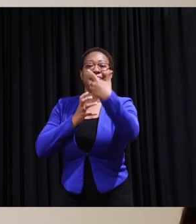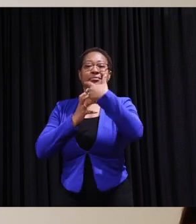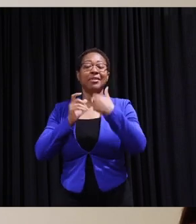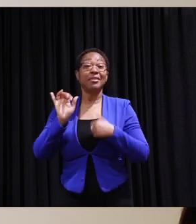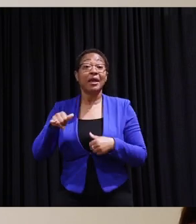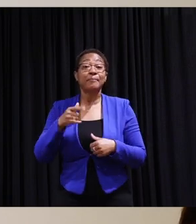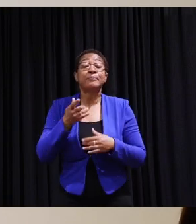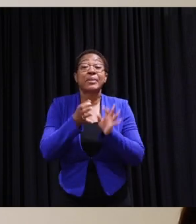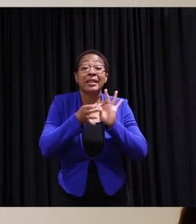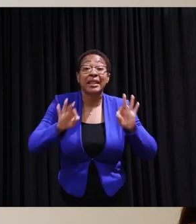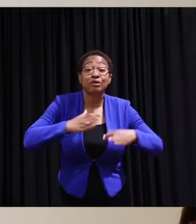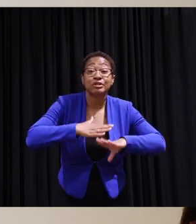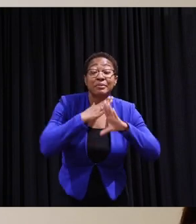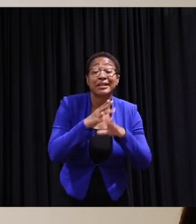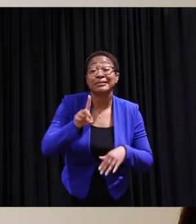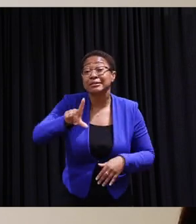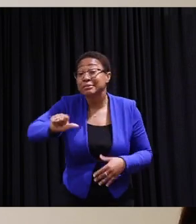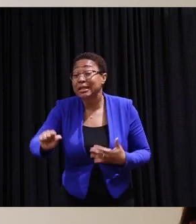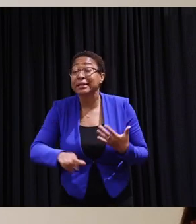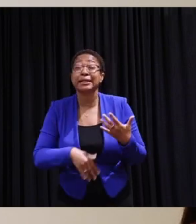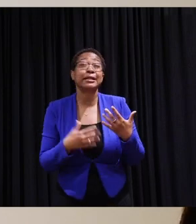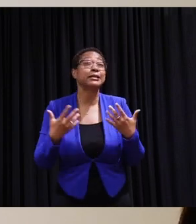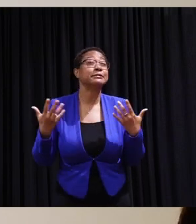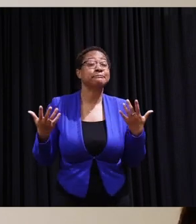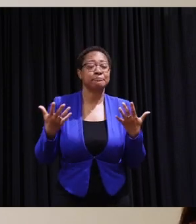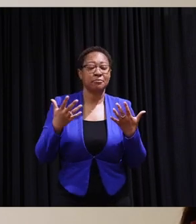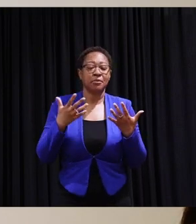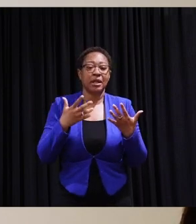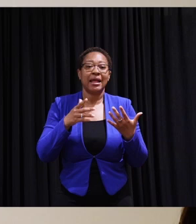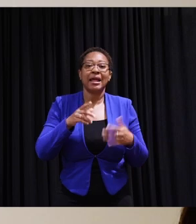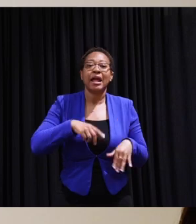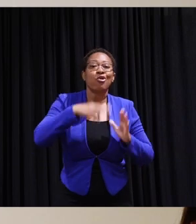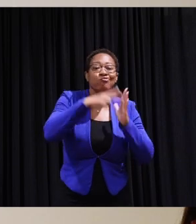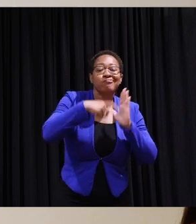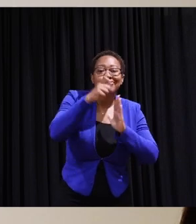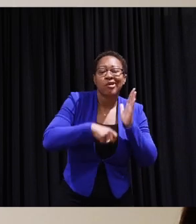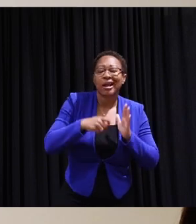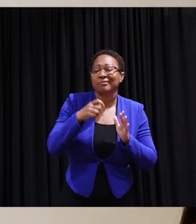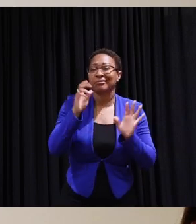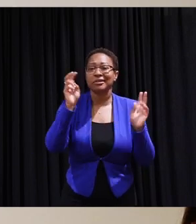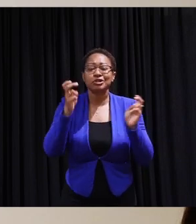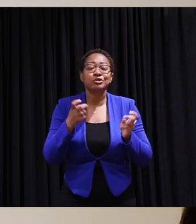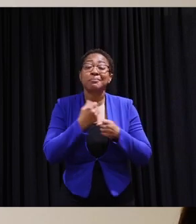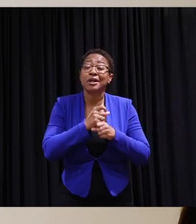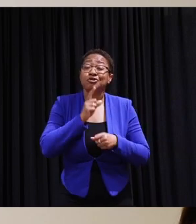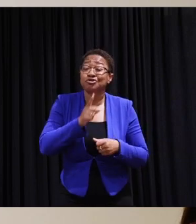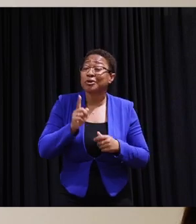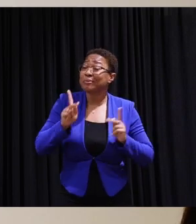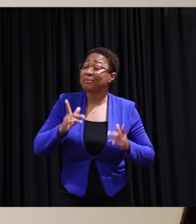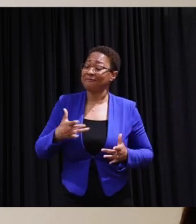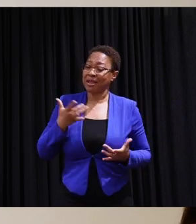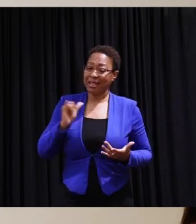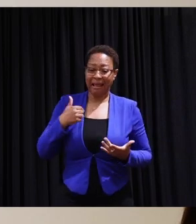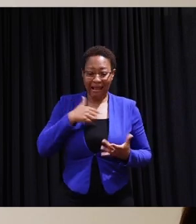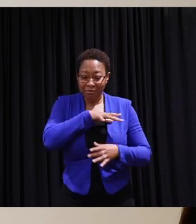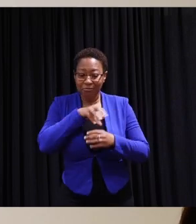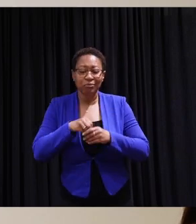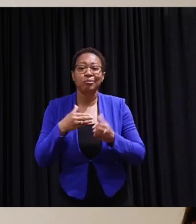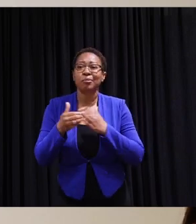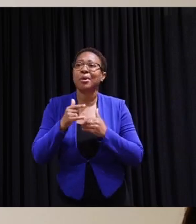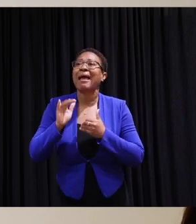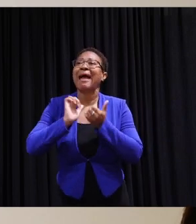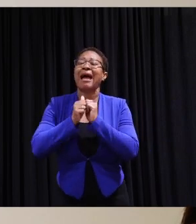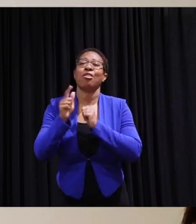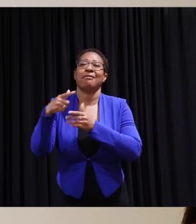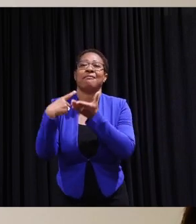language barriers, disability, literacy issues, to make sure that people feel that they can be part of the solution and